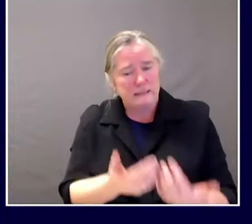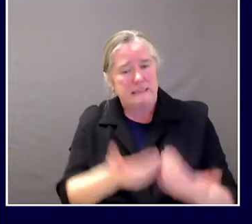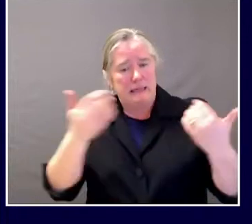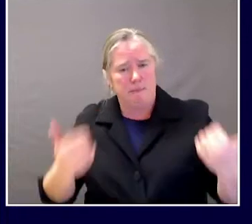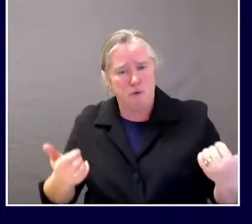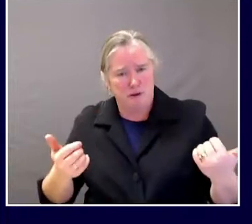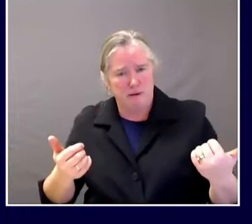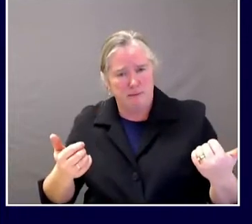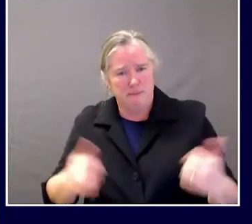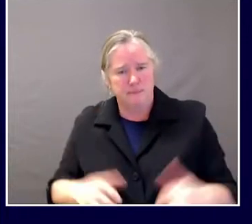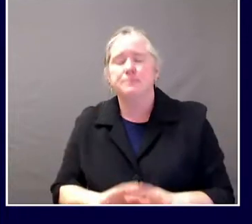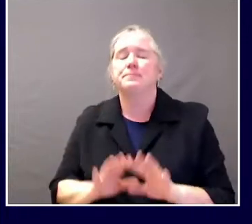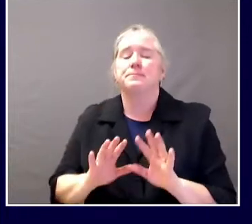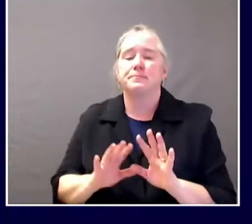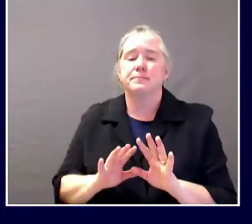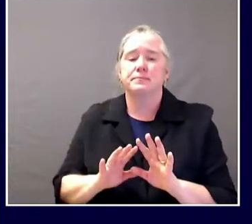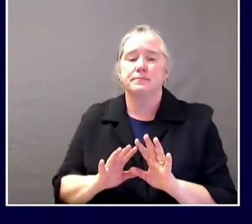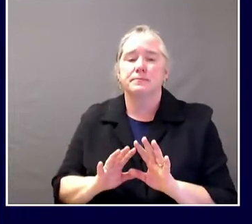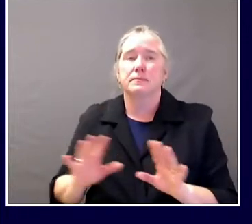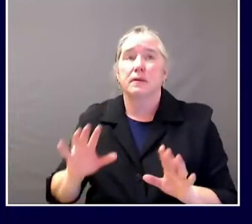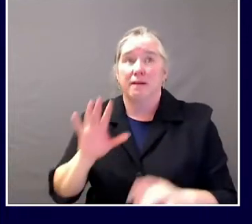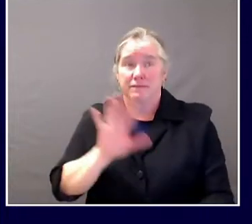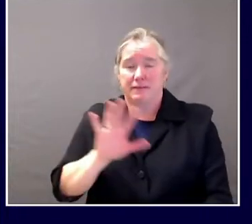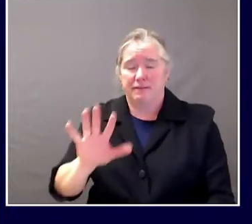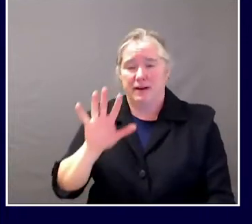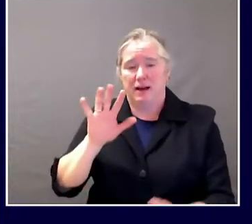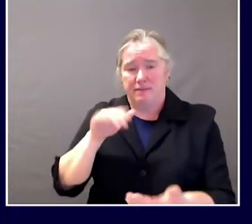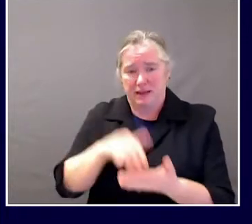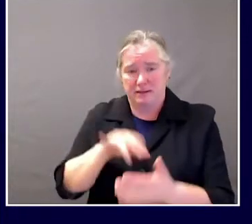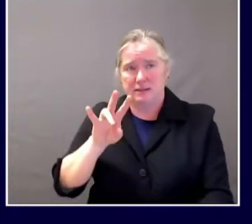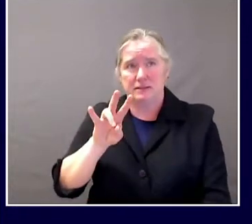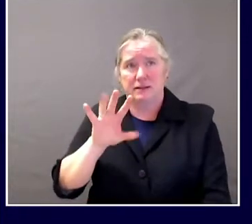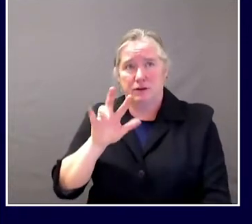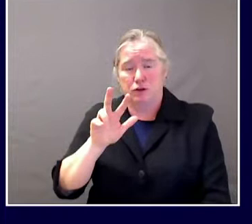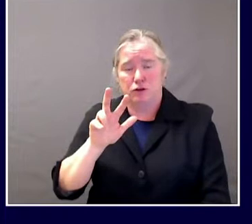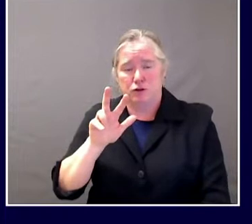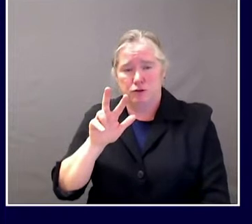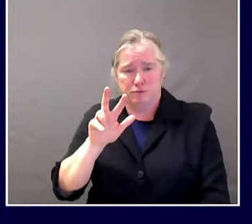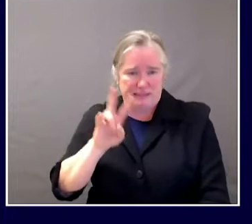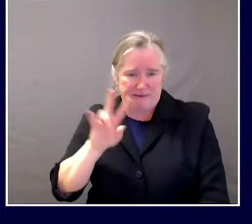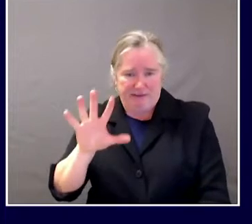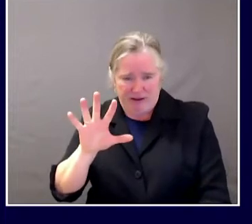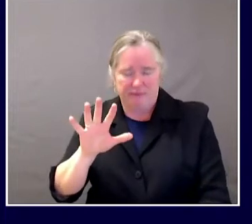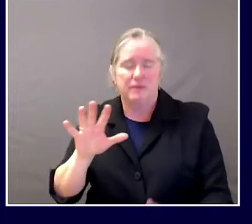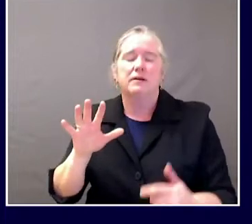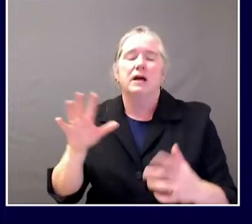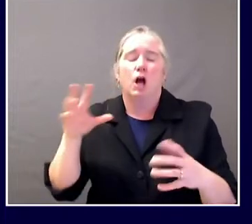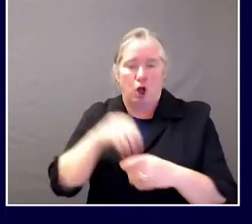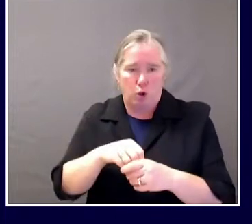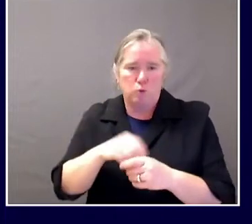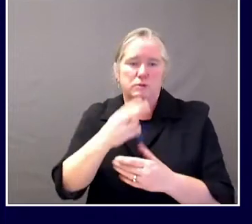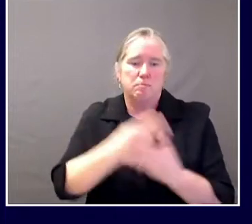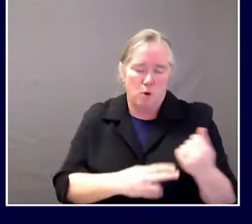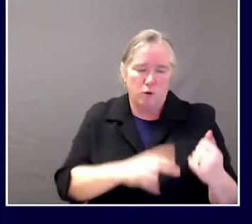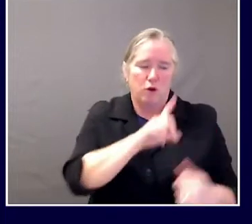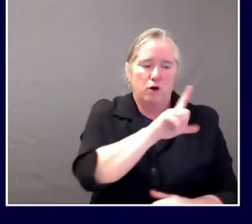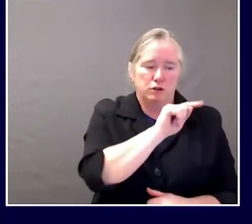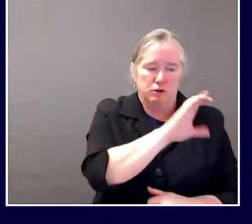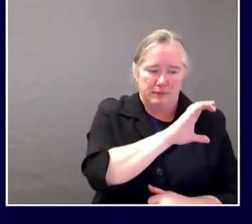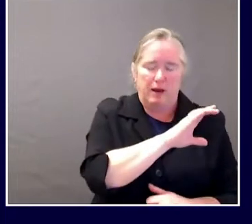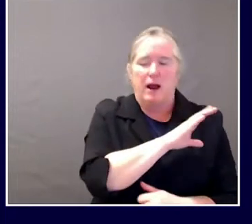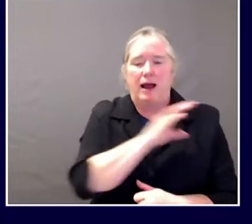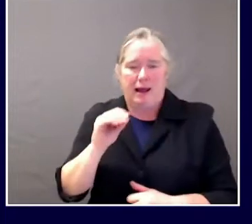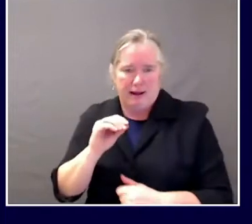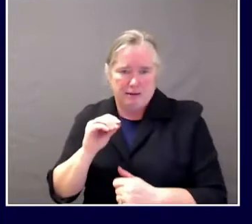separate number? No, that is inclusive of those that went to CVS, Walgreens, long-term care. I subtracted out,